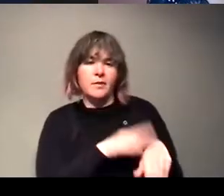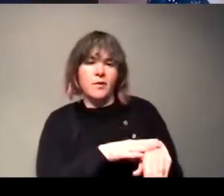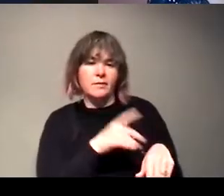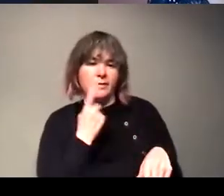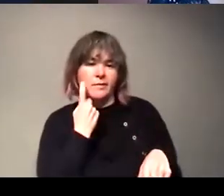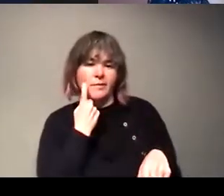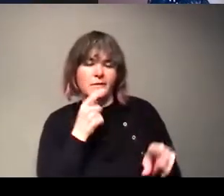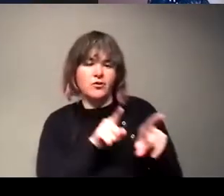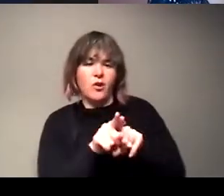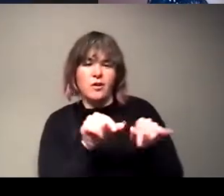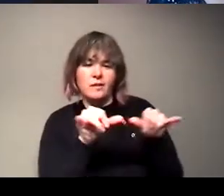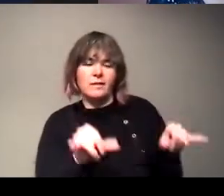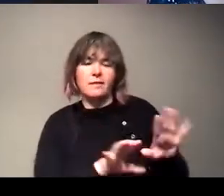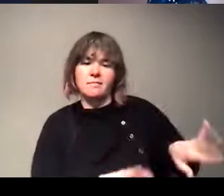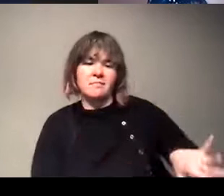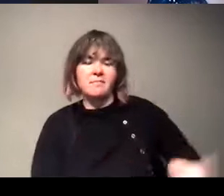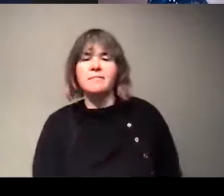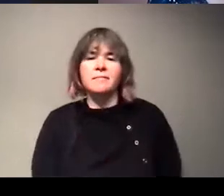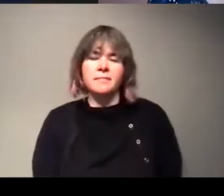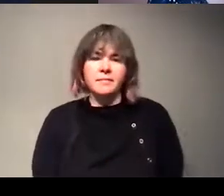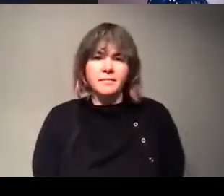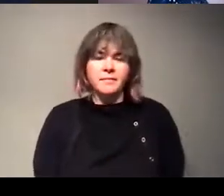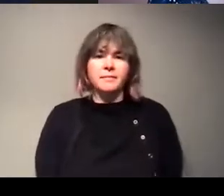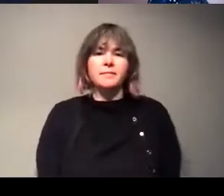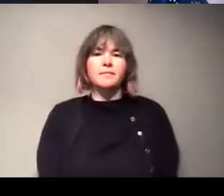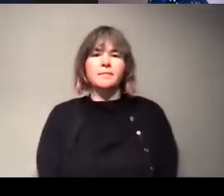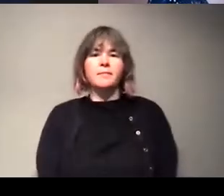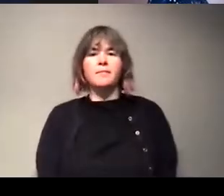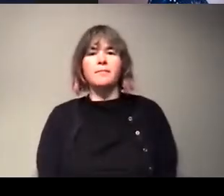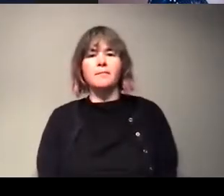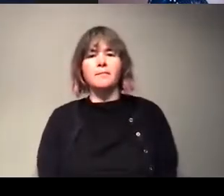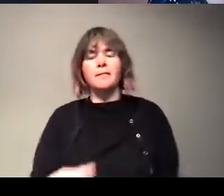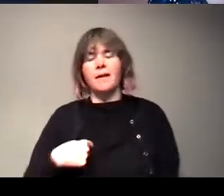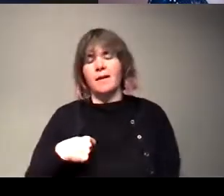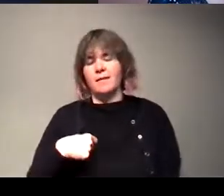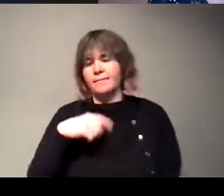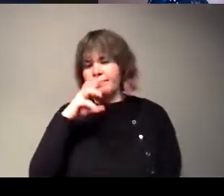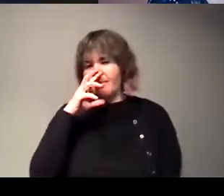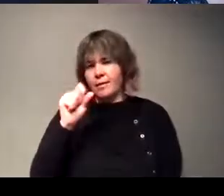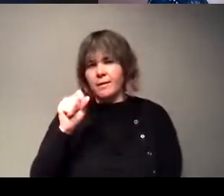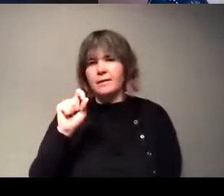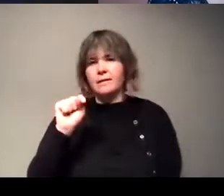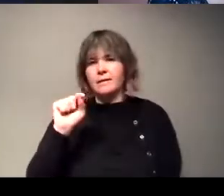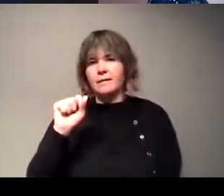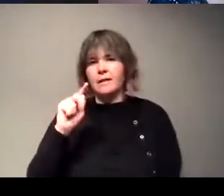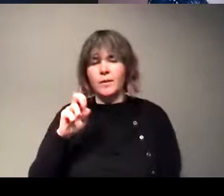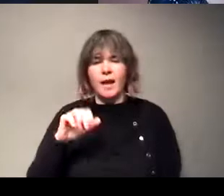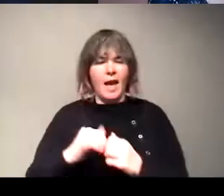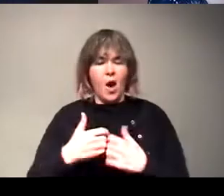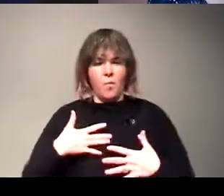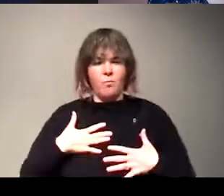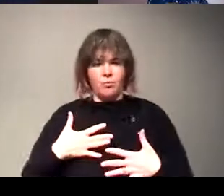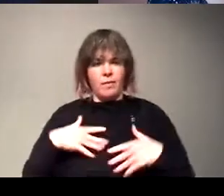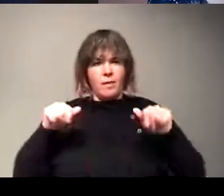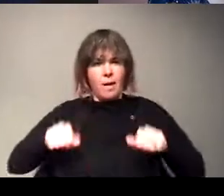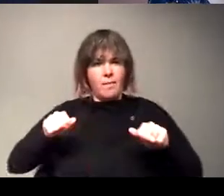star system. Star system, the side of it, but I'm interested in the, how does Tatooine get its breathable atmosphere, because you